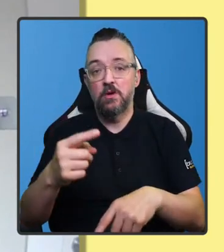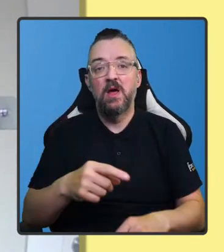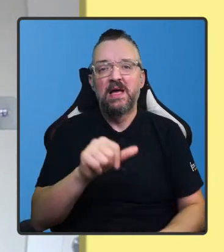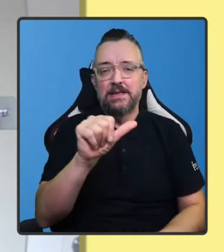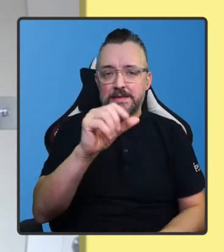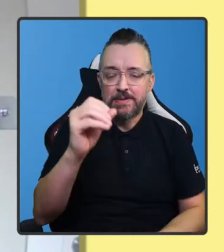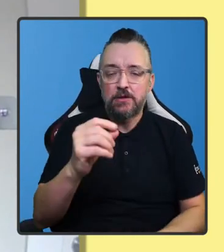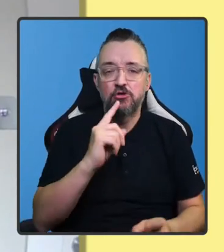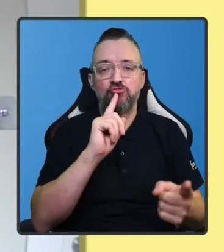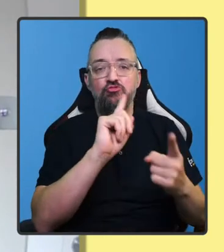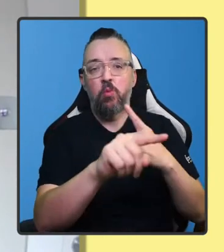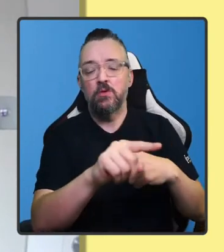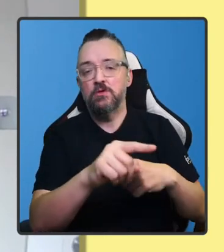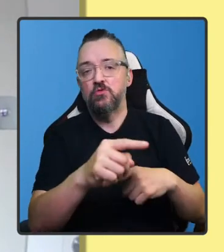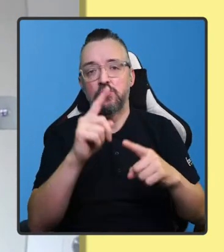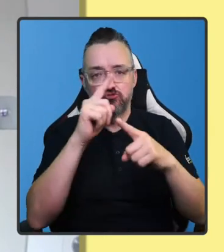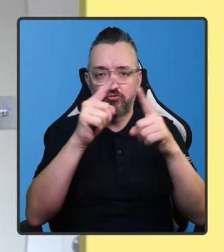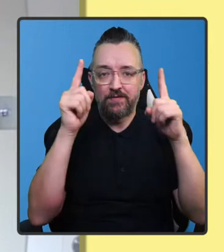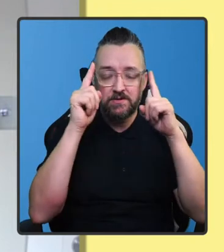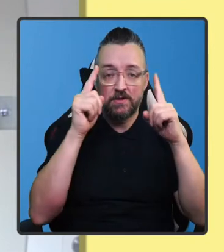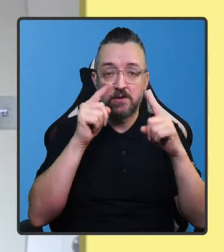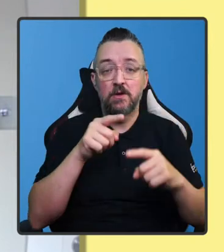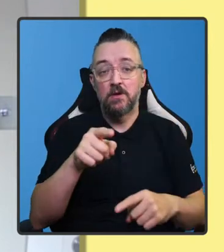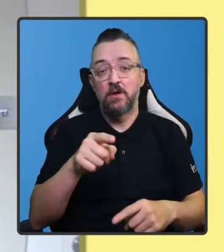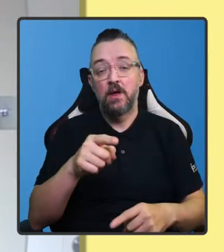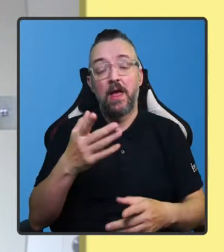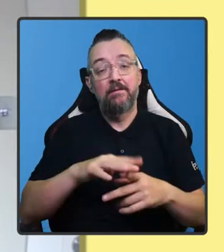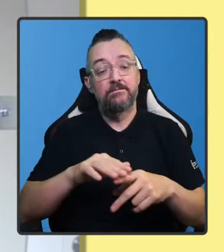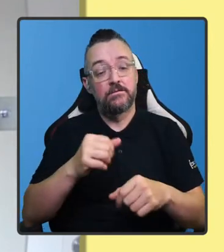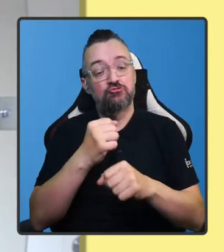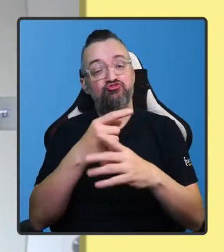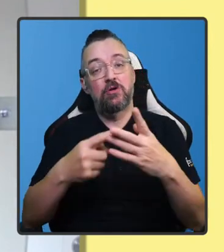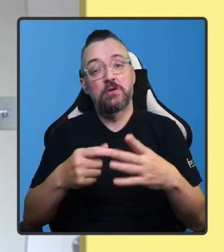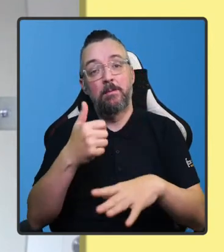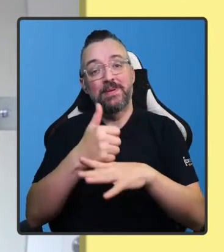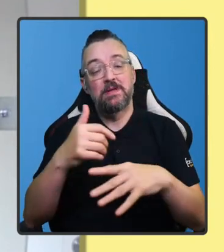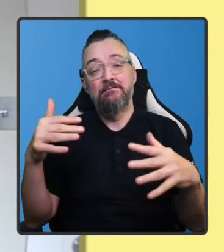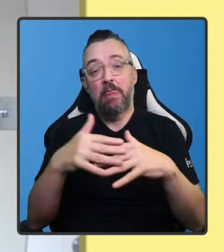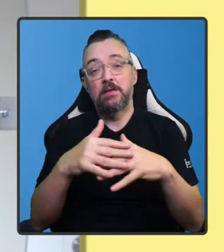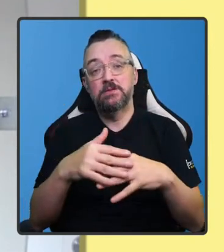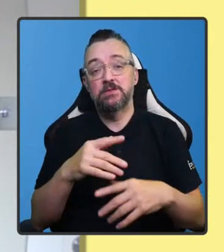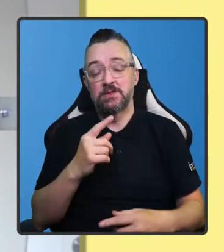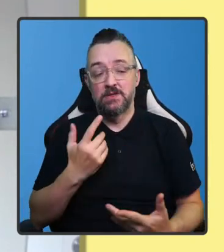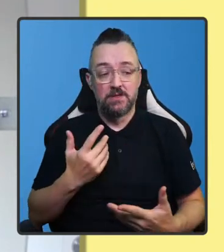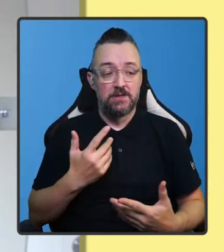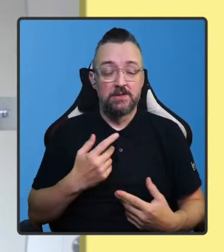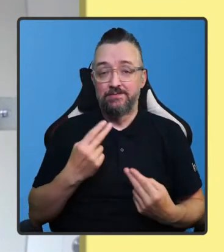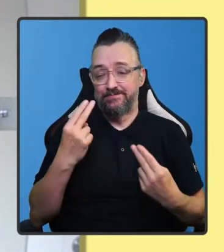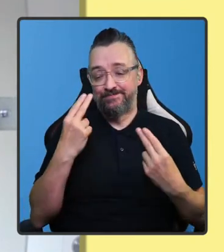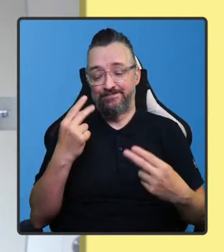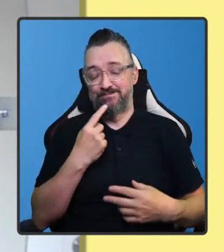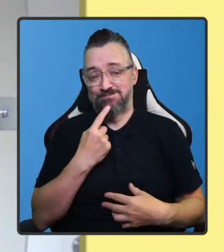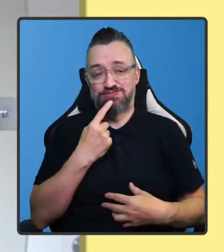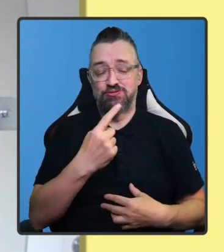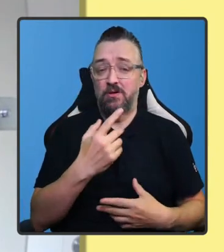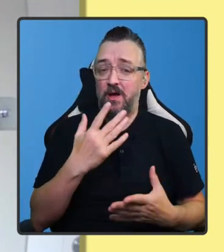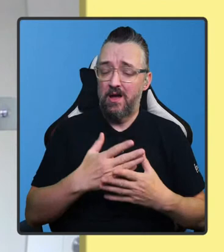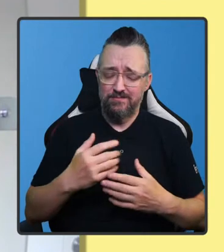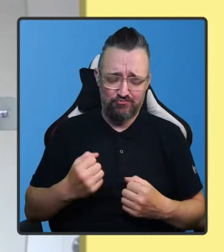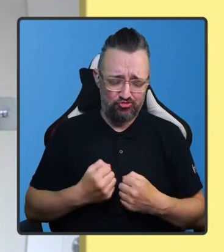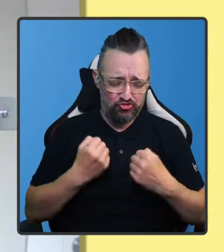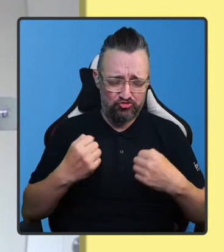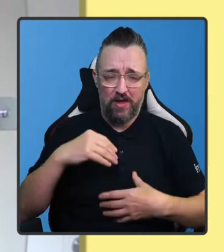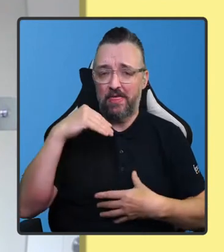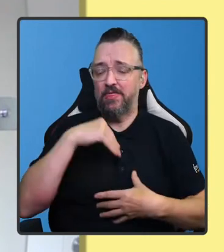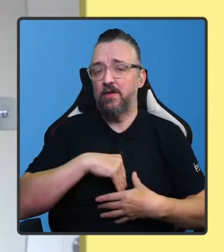Making a disclosure of an experience of gender-based violence takes incredible strength and courage, and it's essential that this